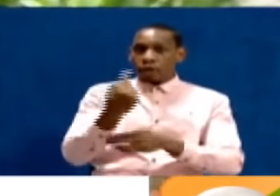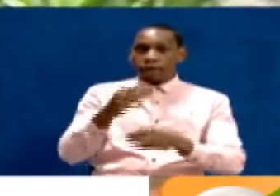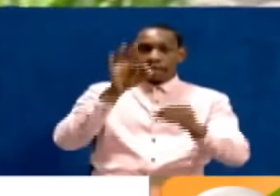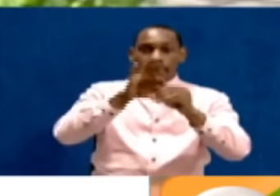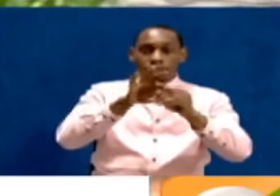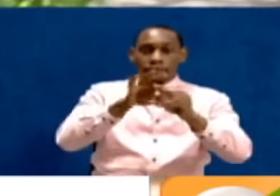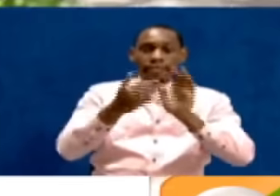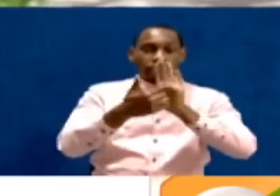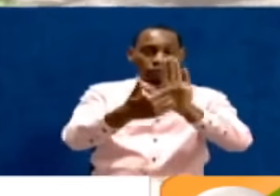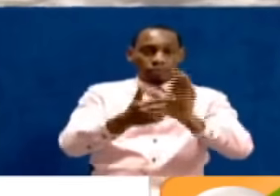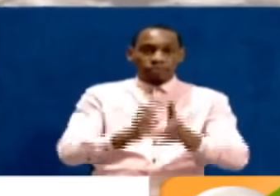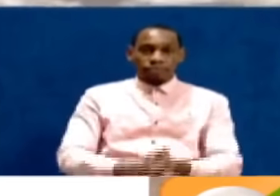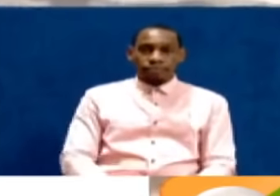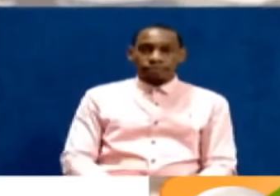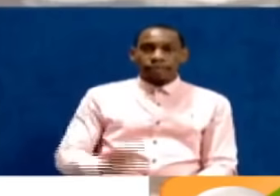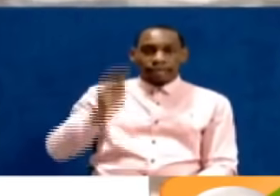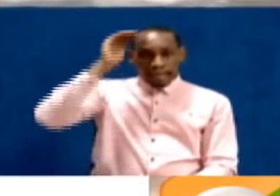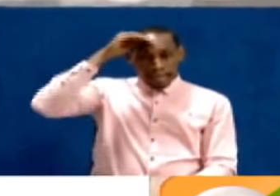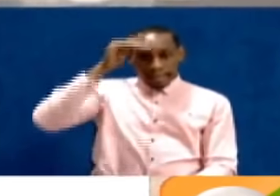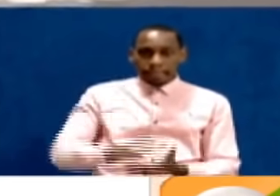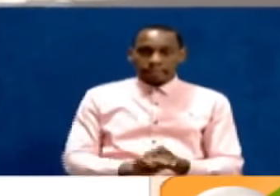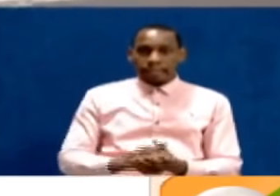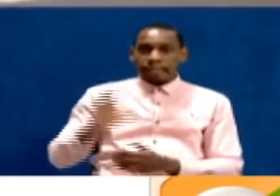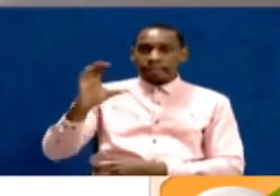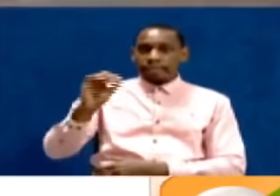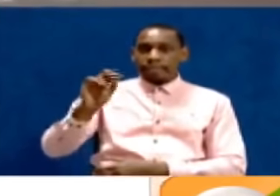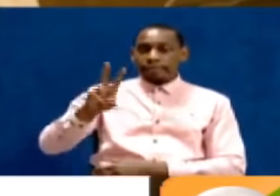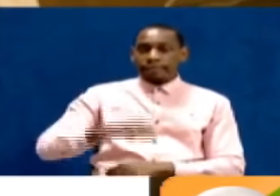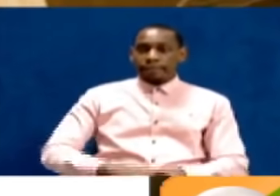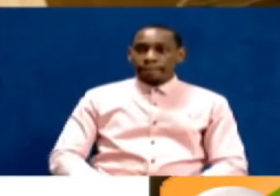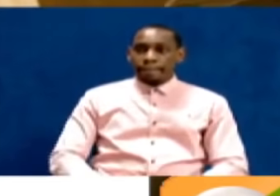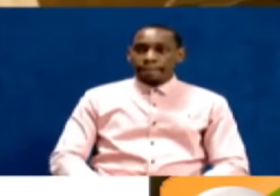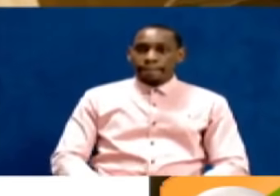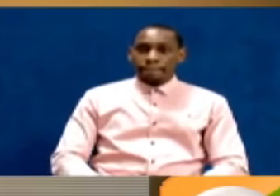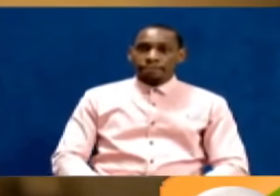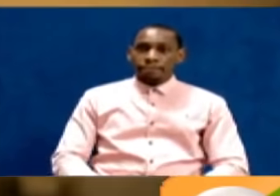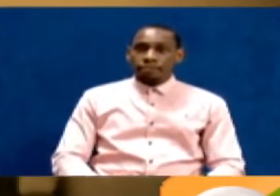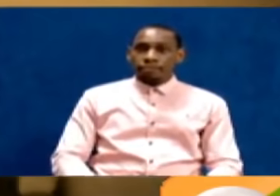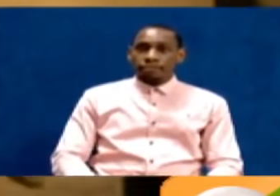ballot will tell. Lillian Muli, Citizen TV.